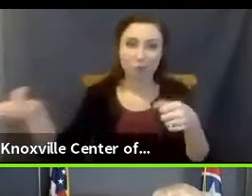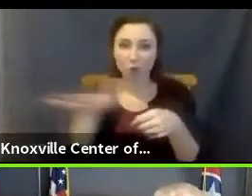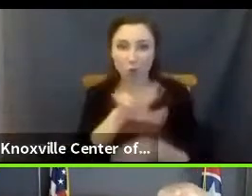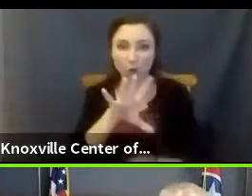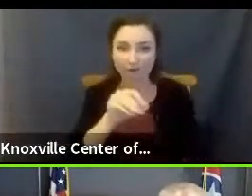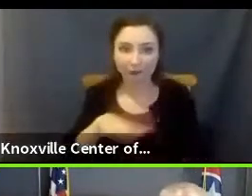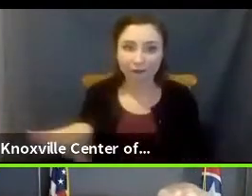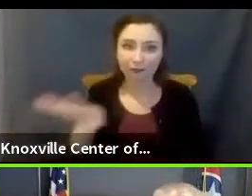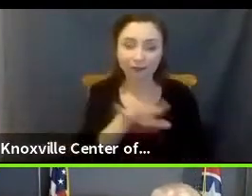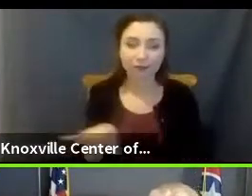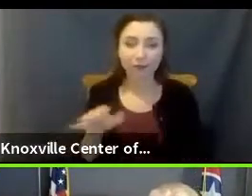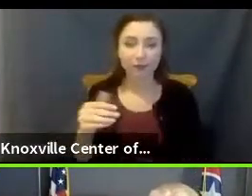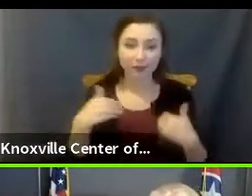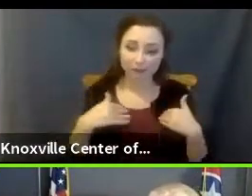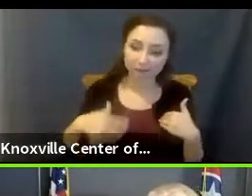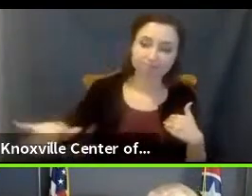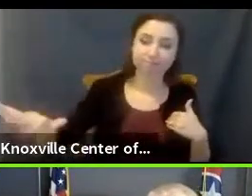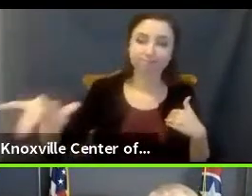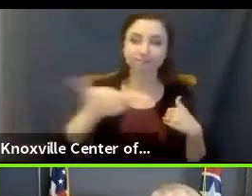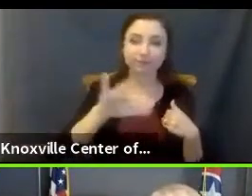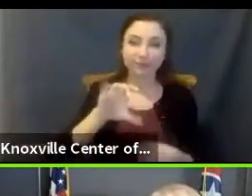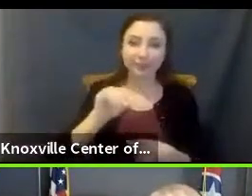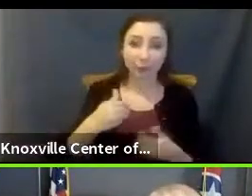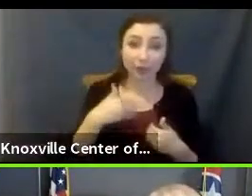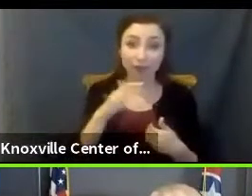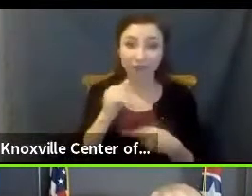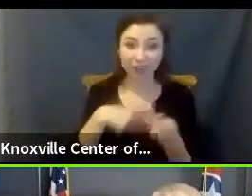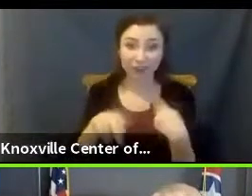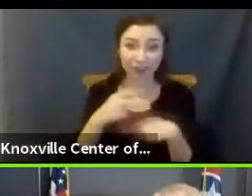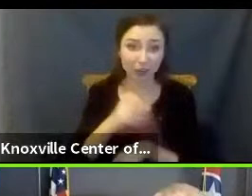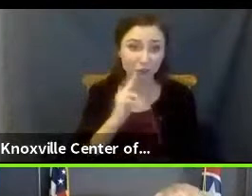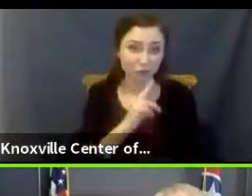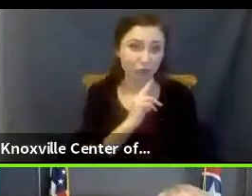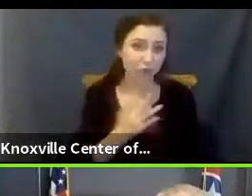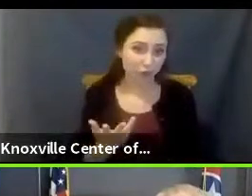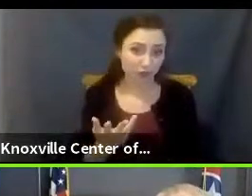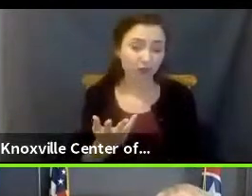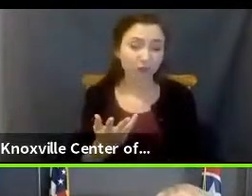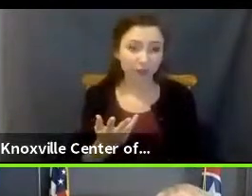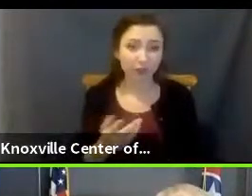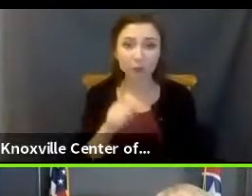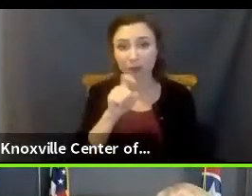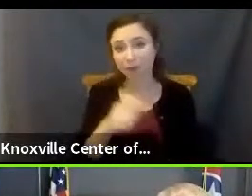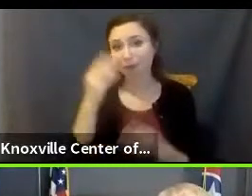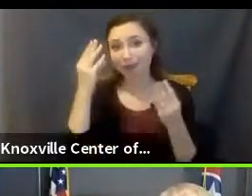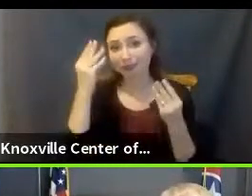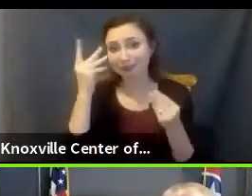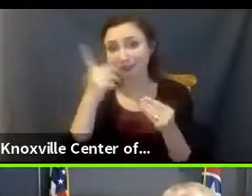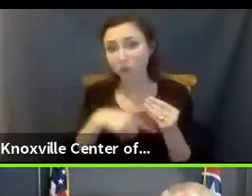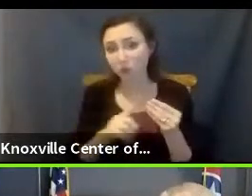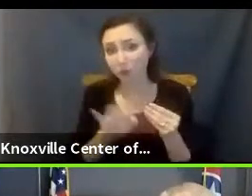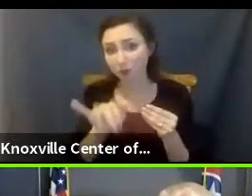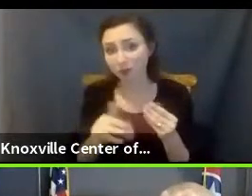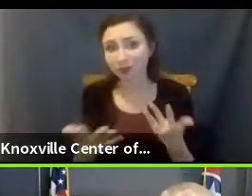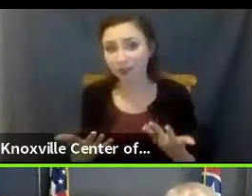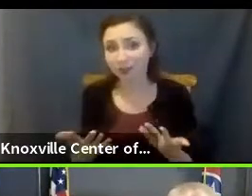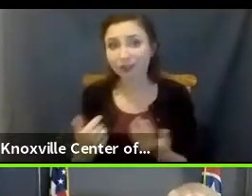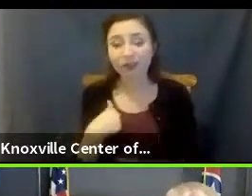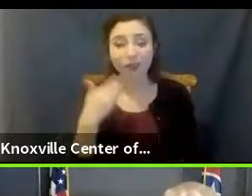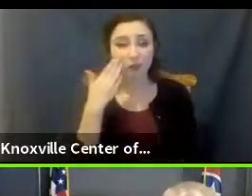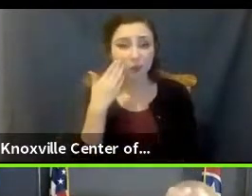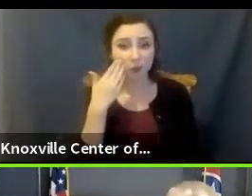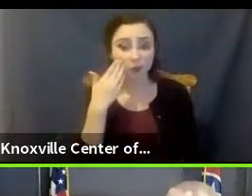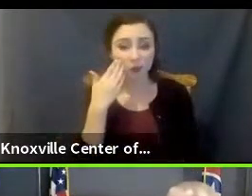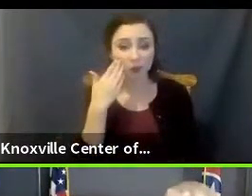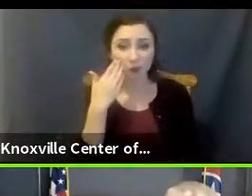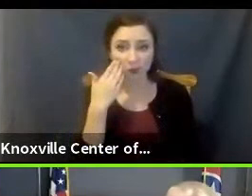have those all throughout the county. And we have to consider that too. And I know that's, you know, when we're